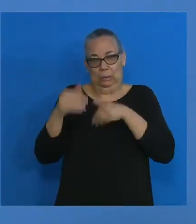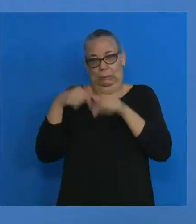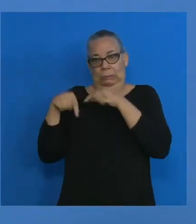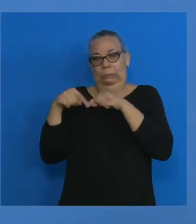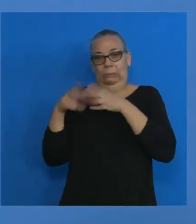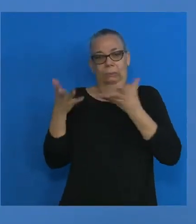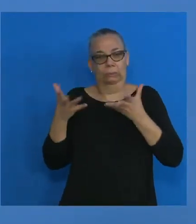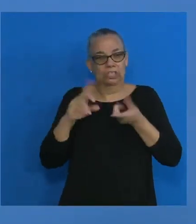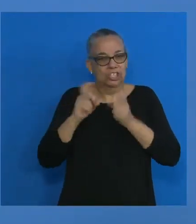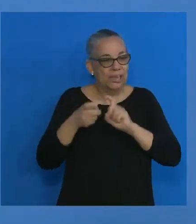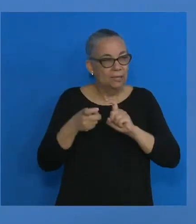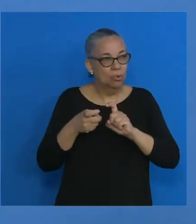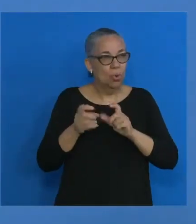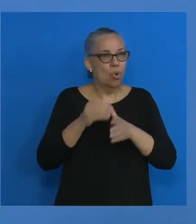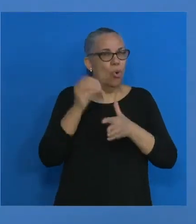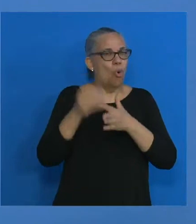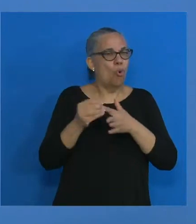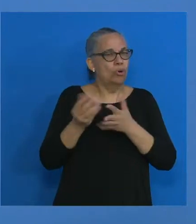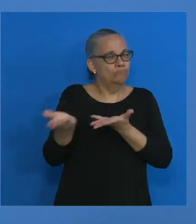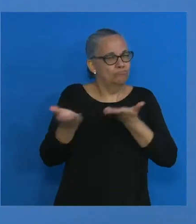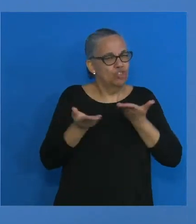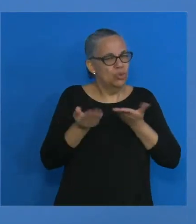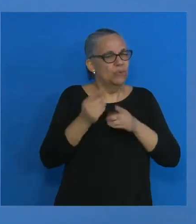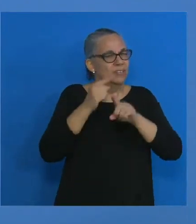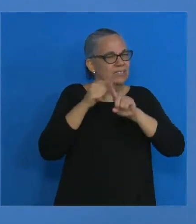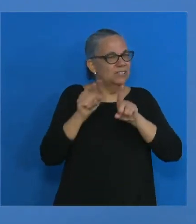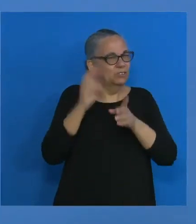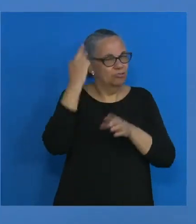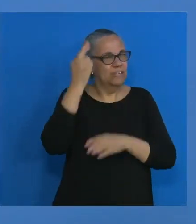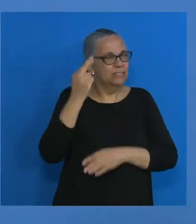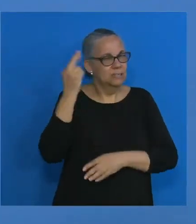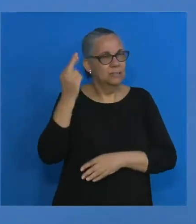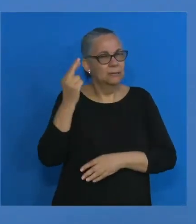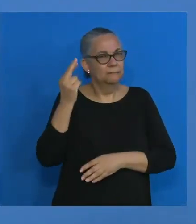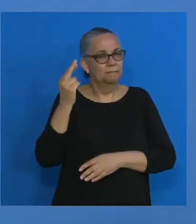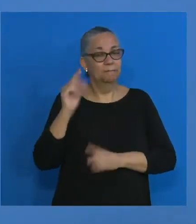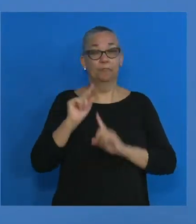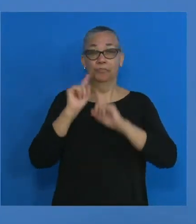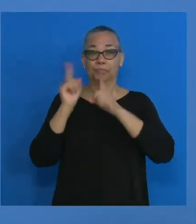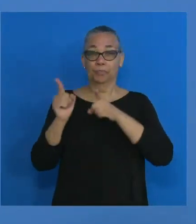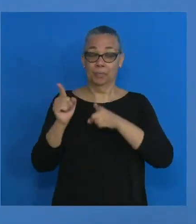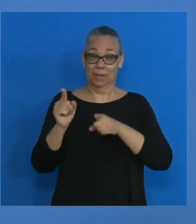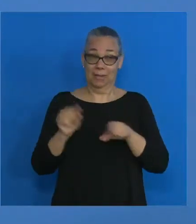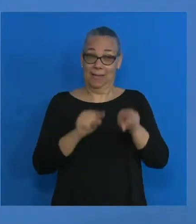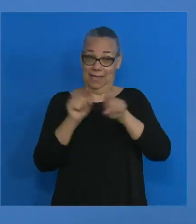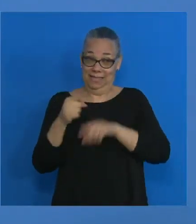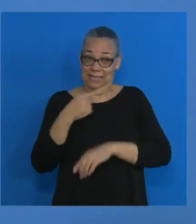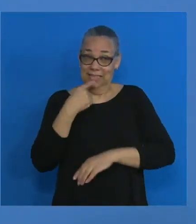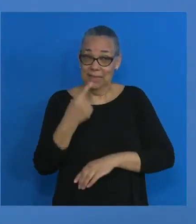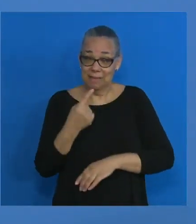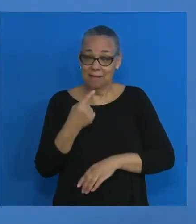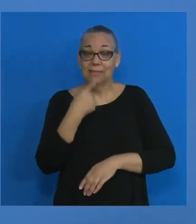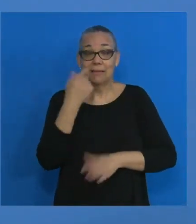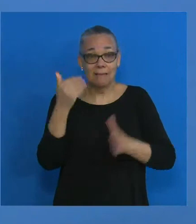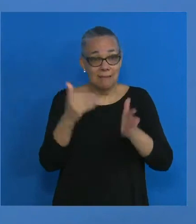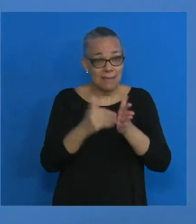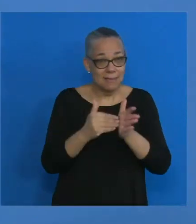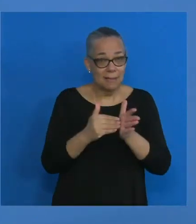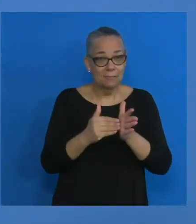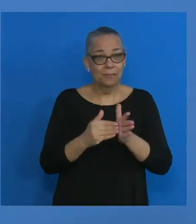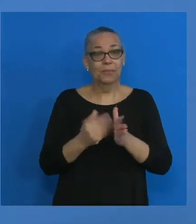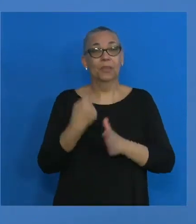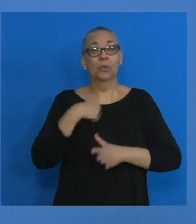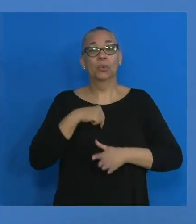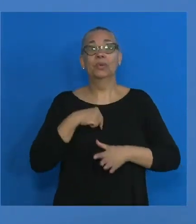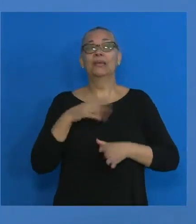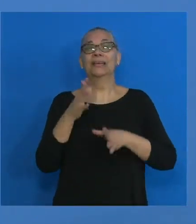is this a situation where you brought them in for a different purpose? No, as I just said, and I reiterate, we take our direction from the Department of